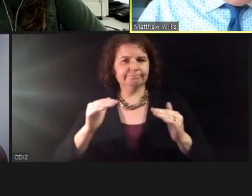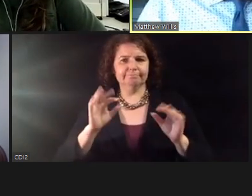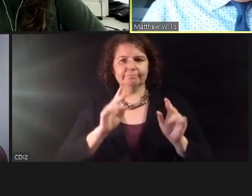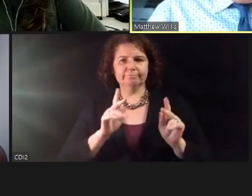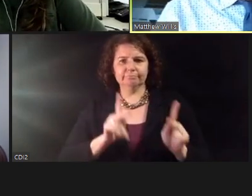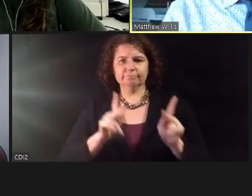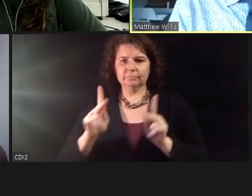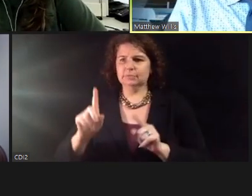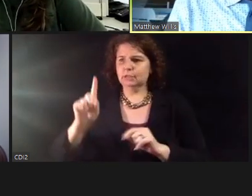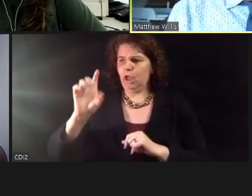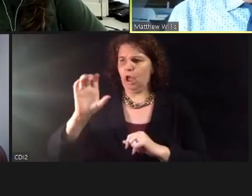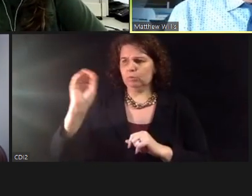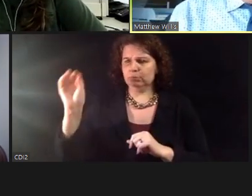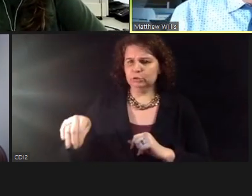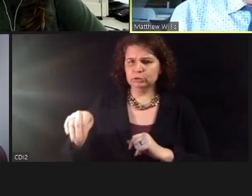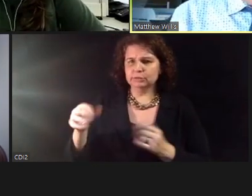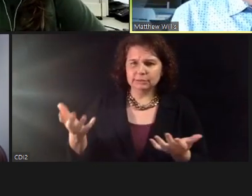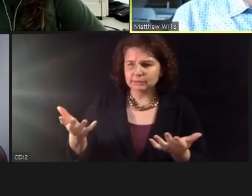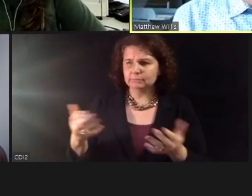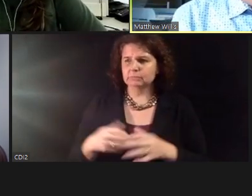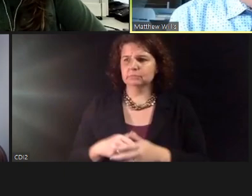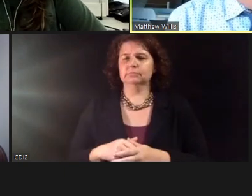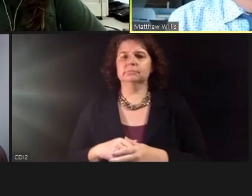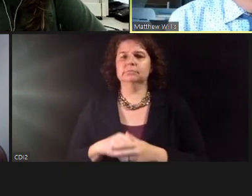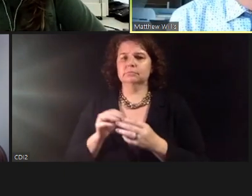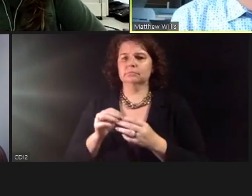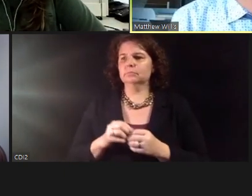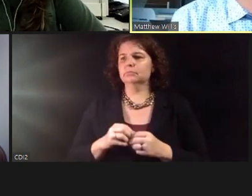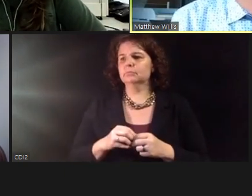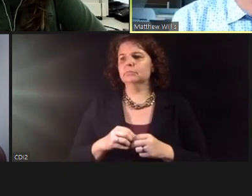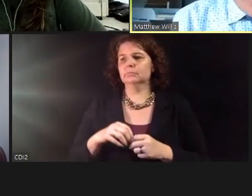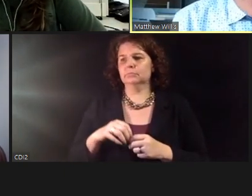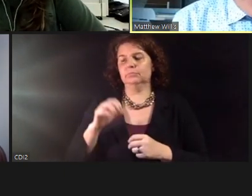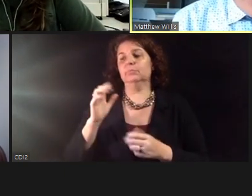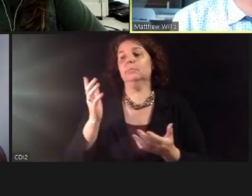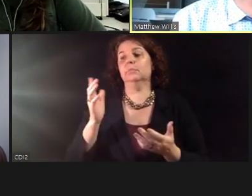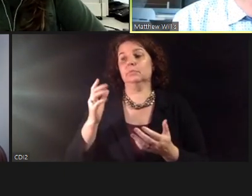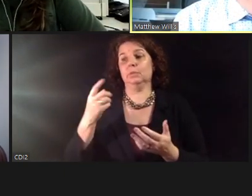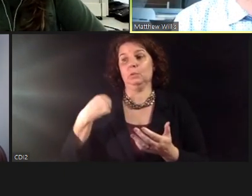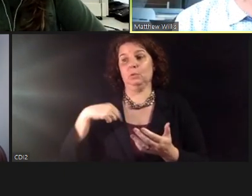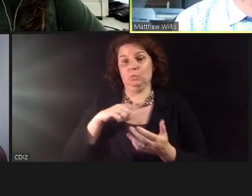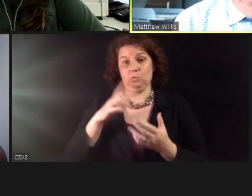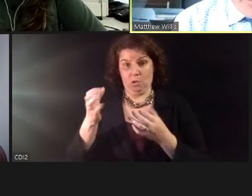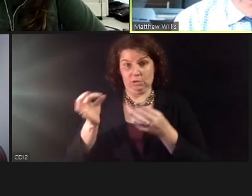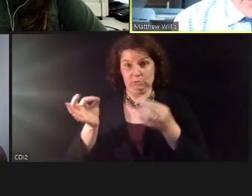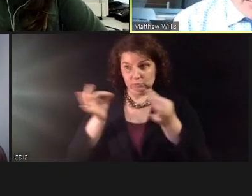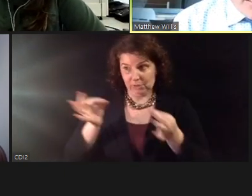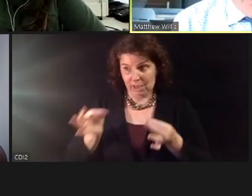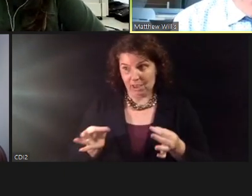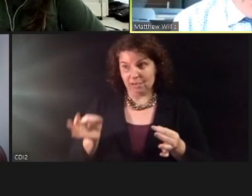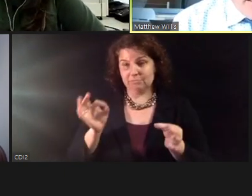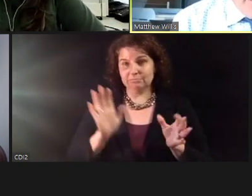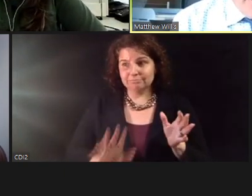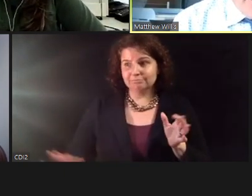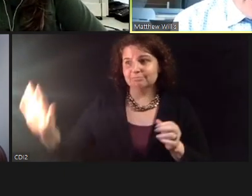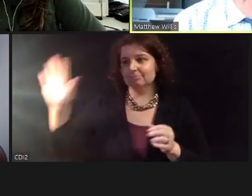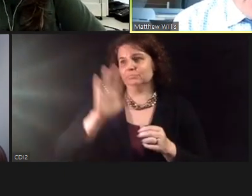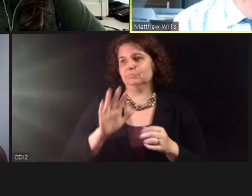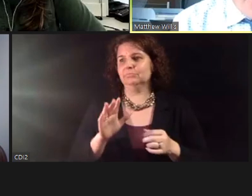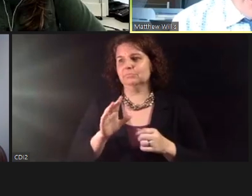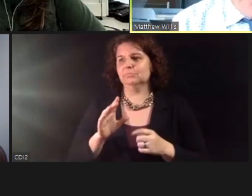Yeah, we obviously seek to describe people according to race,